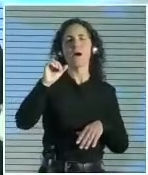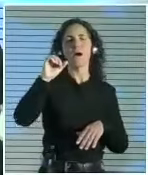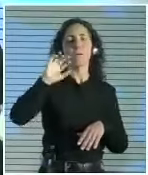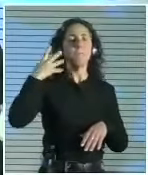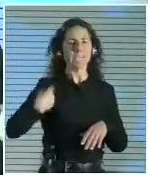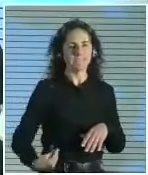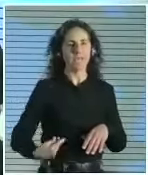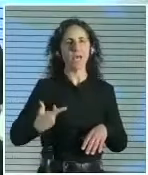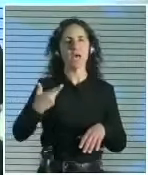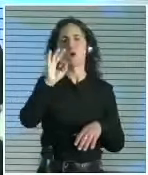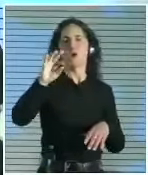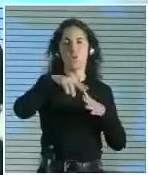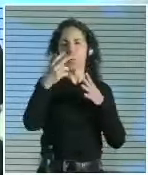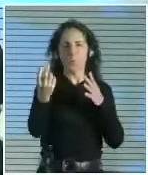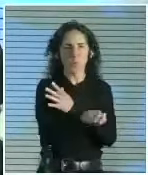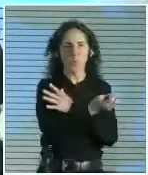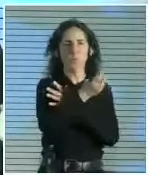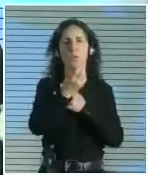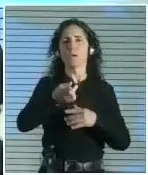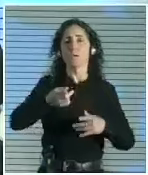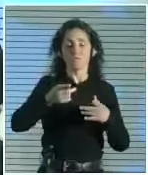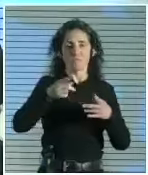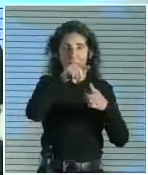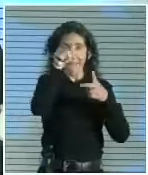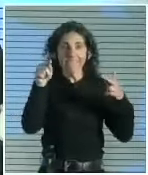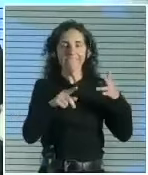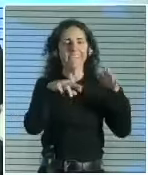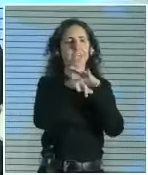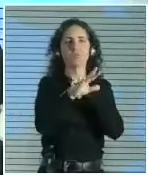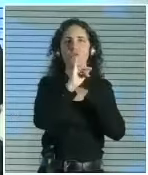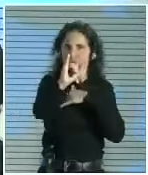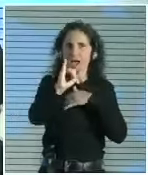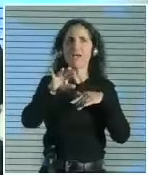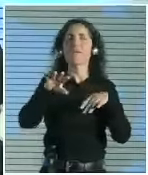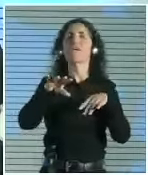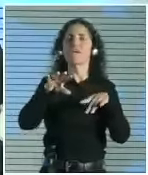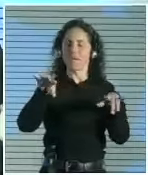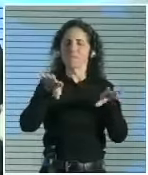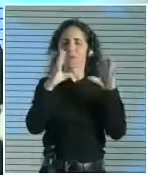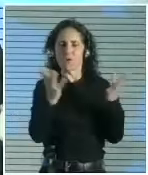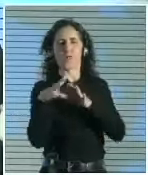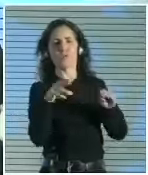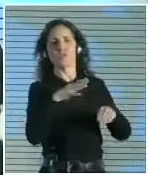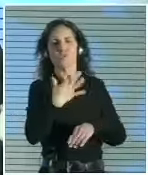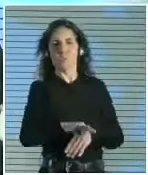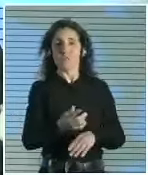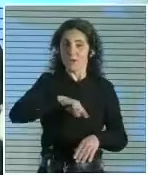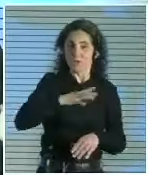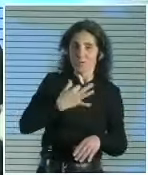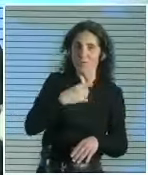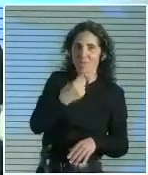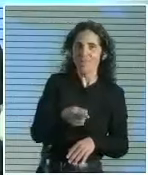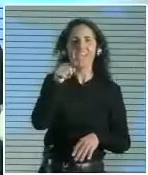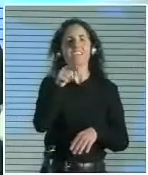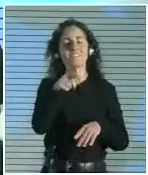these resources really at the global level to say these are the universal tenets of how you're going to be addressing food waste in hotels. And